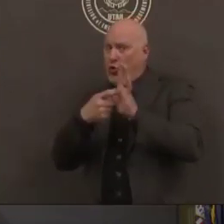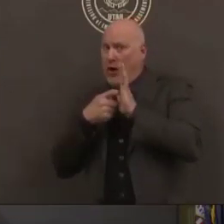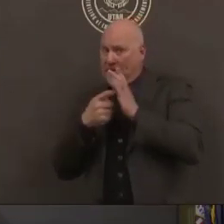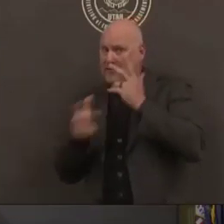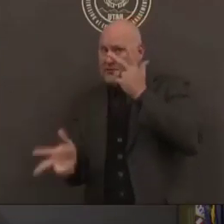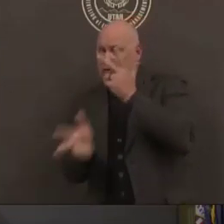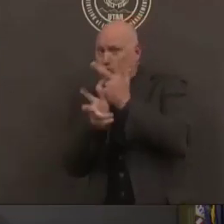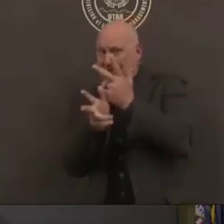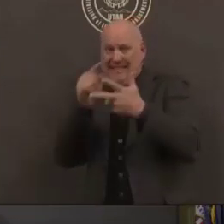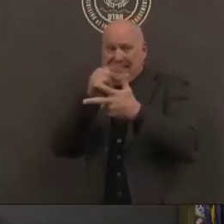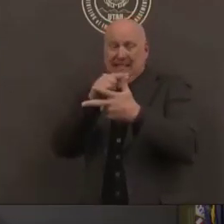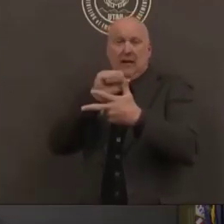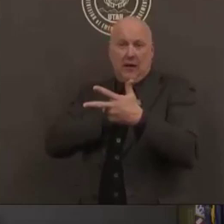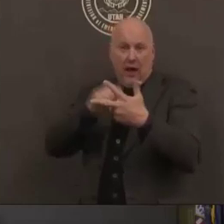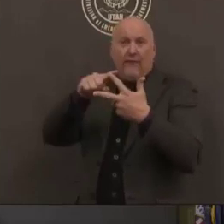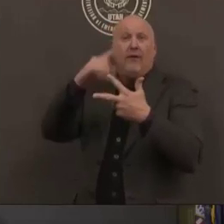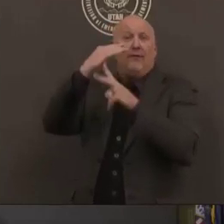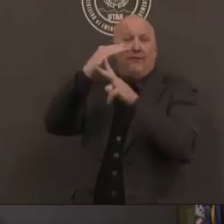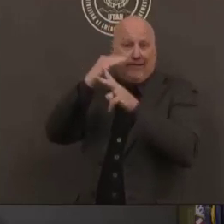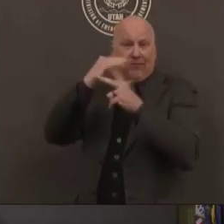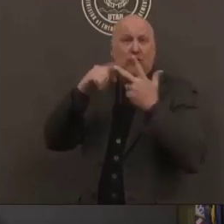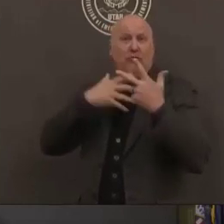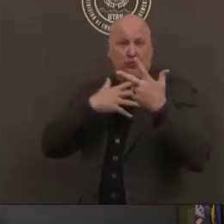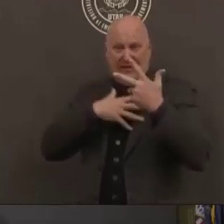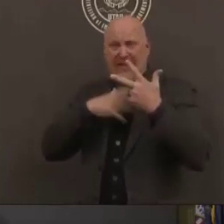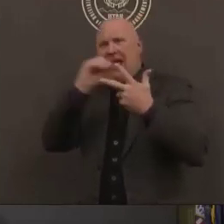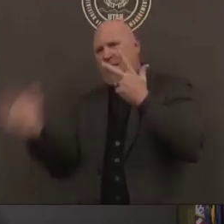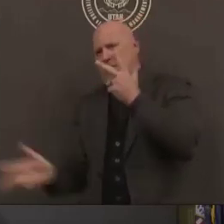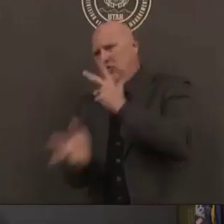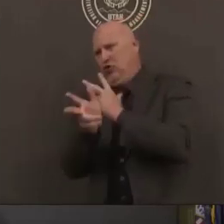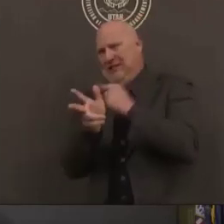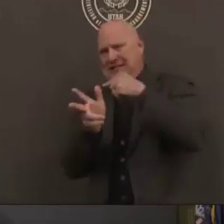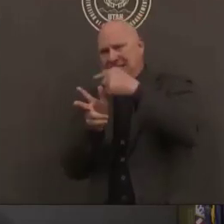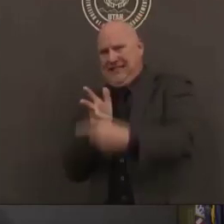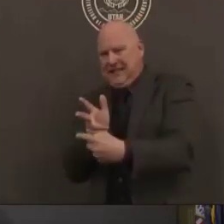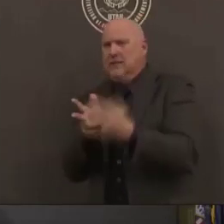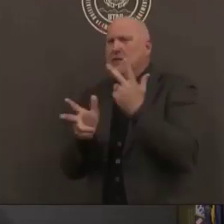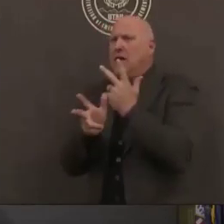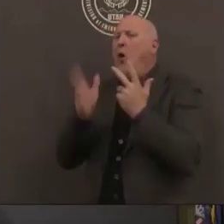we foresee as contributing to the low testing numbers.